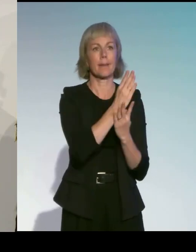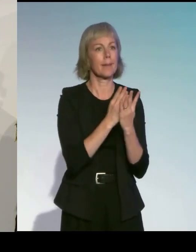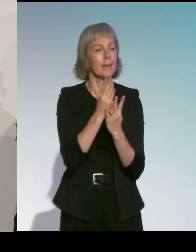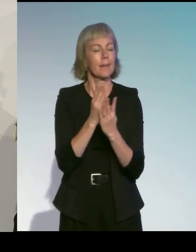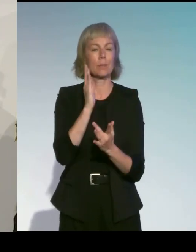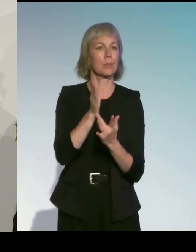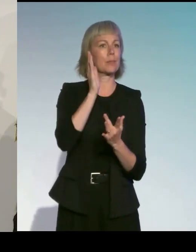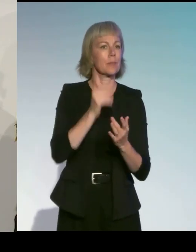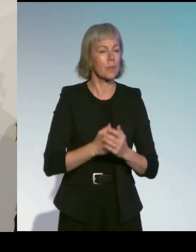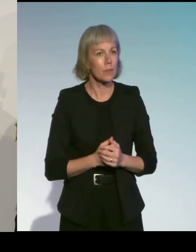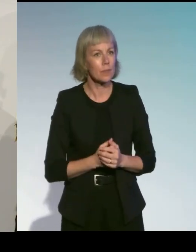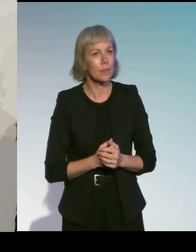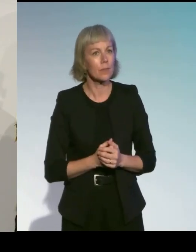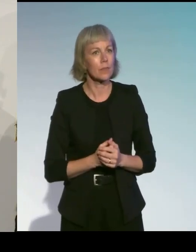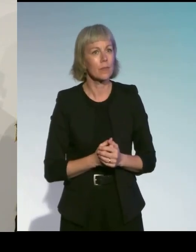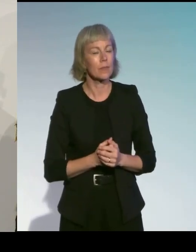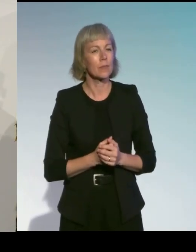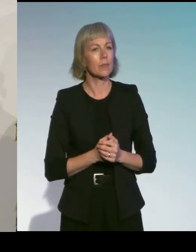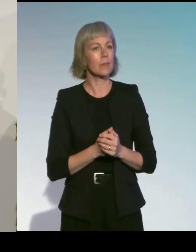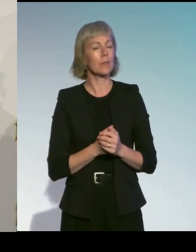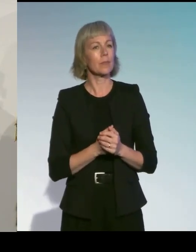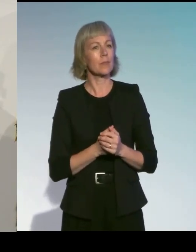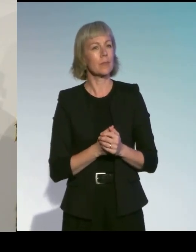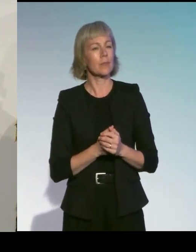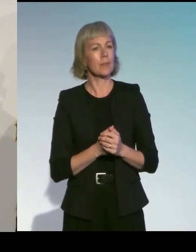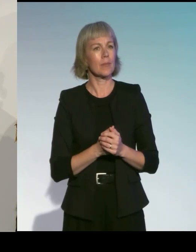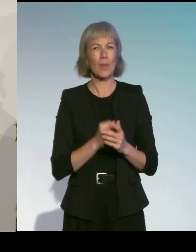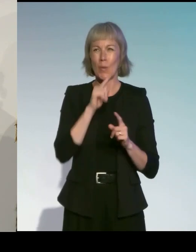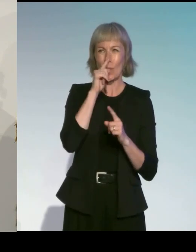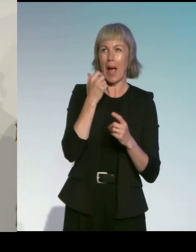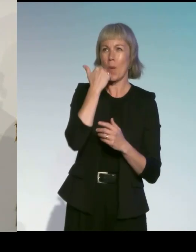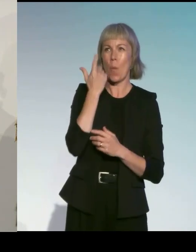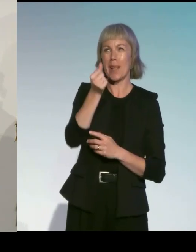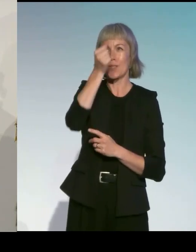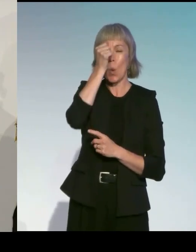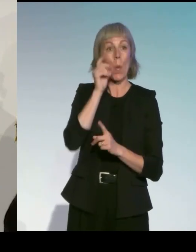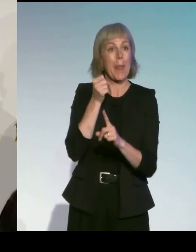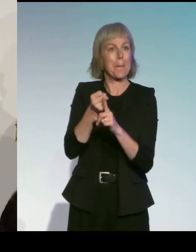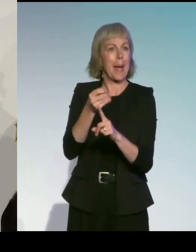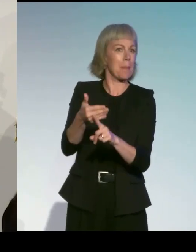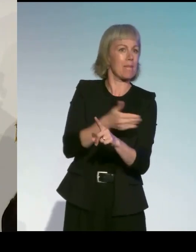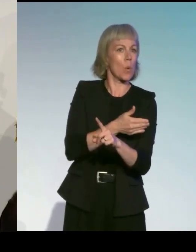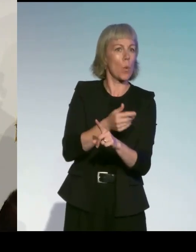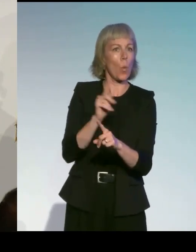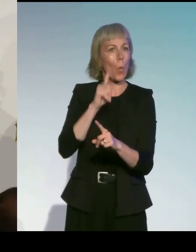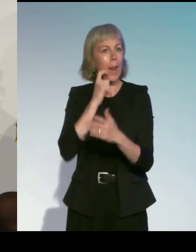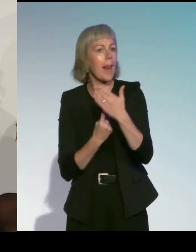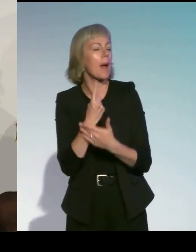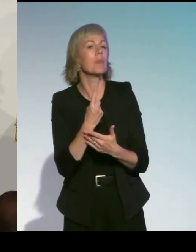going to forewarn or predetermine what impact art can have, and I think that's a great thing.